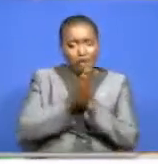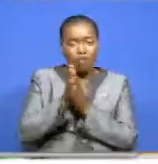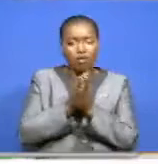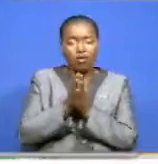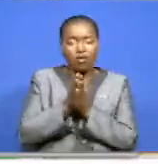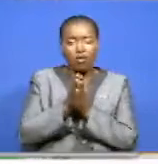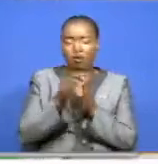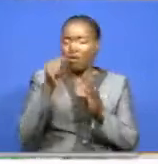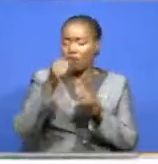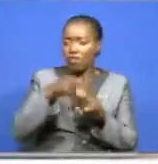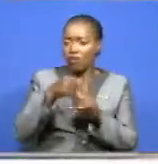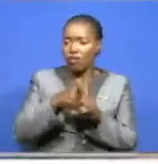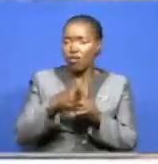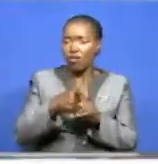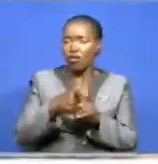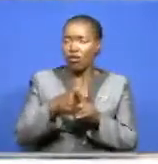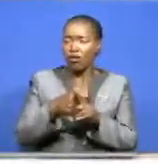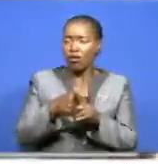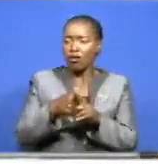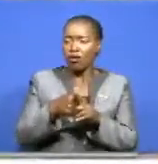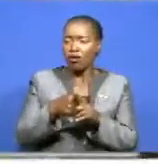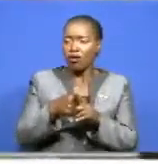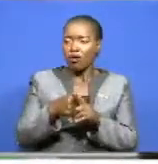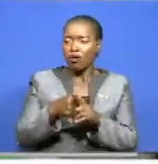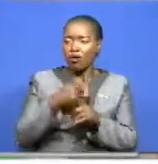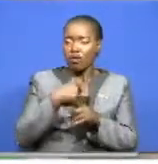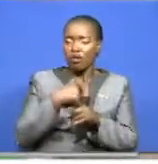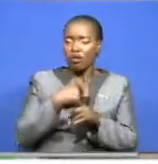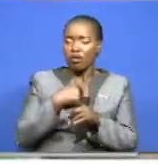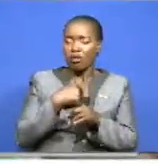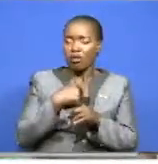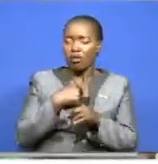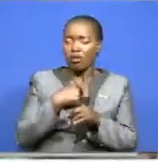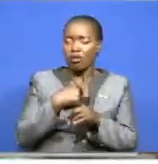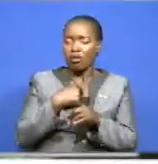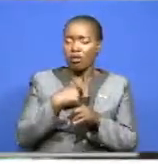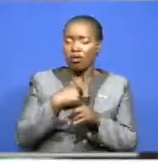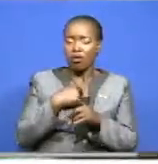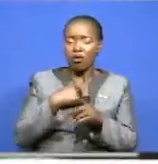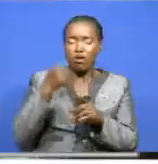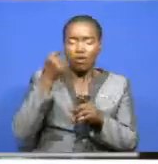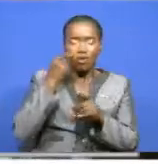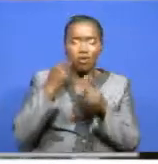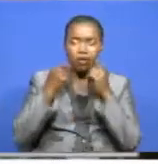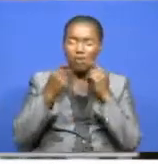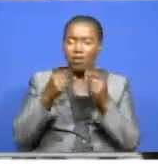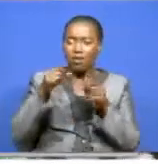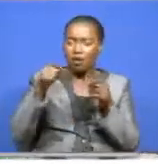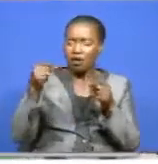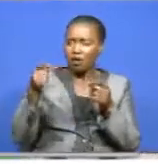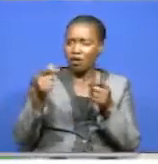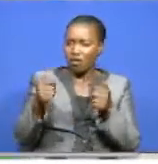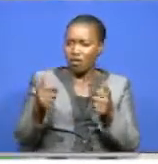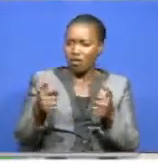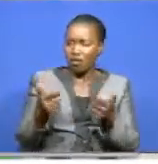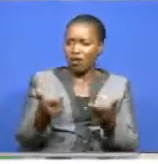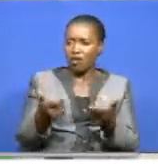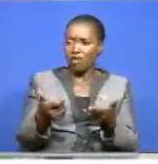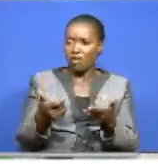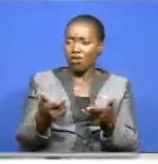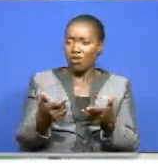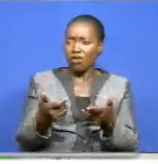for, that I was washed with tear gas and everything, plus the government, are speaking in one